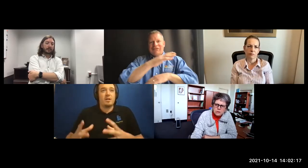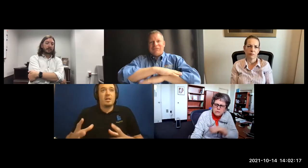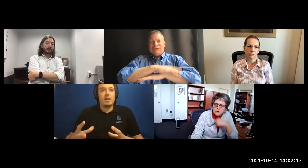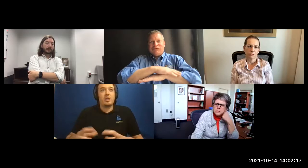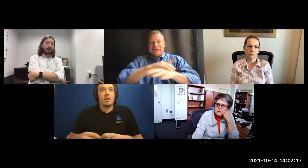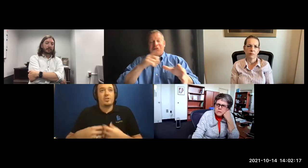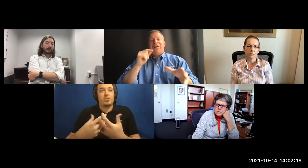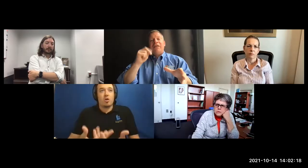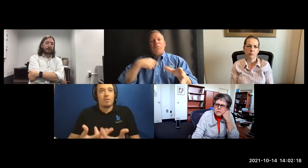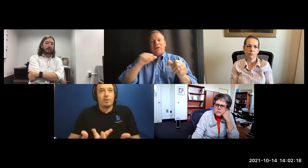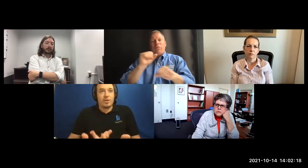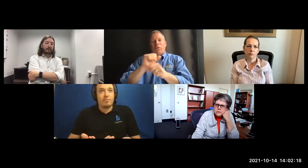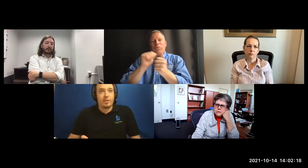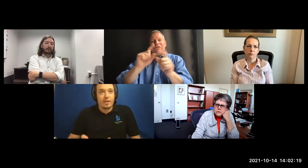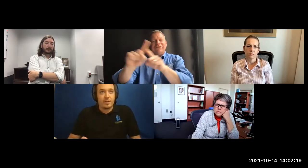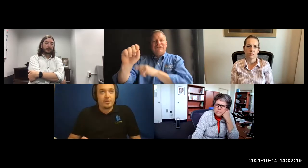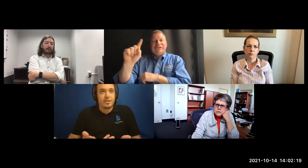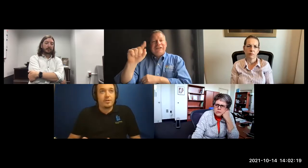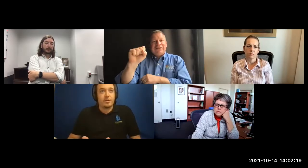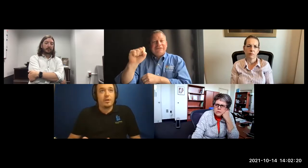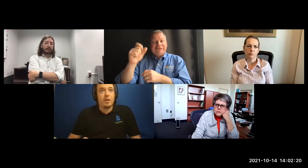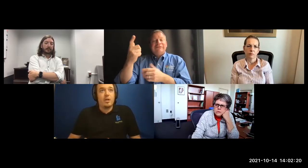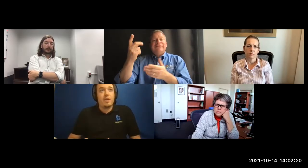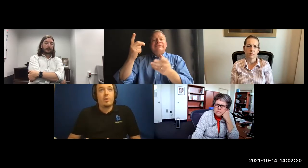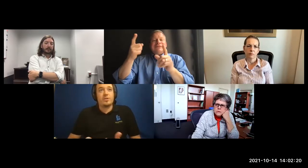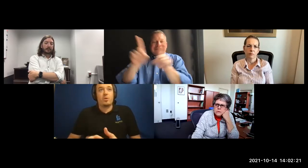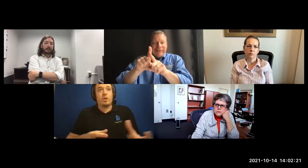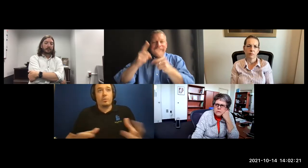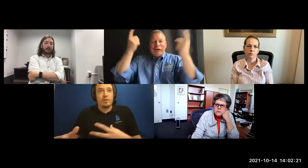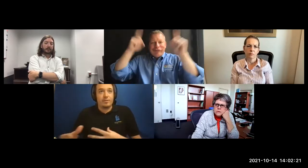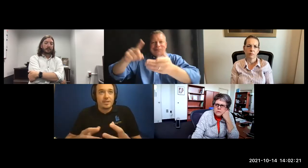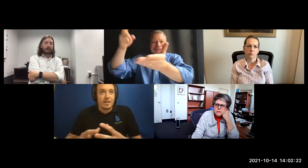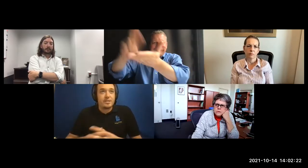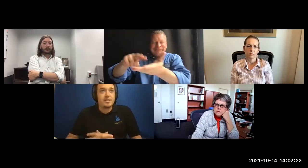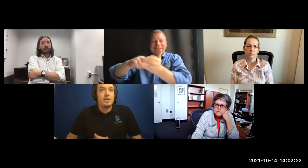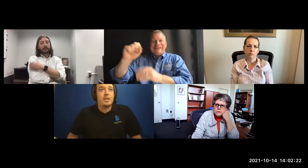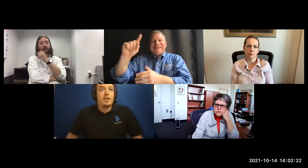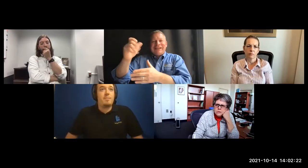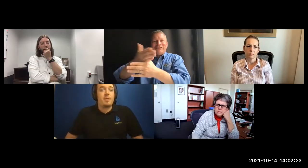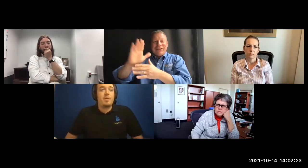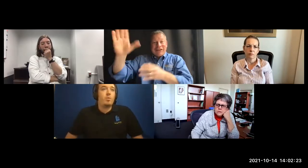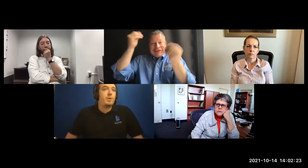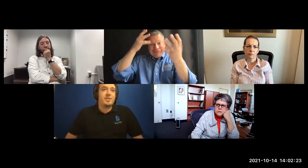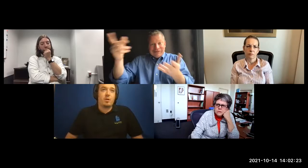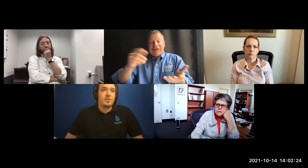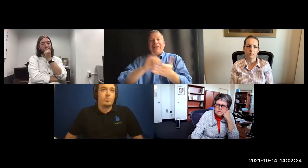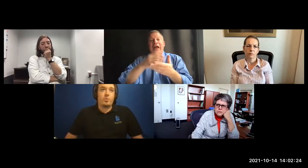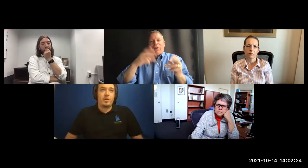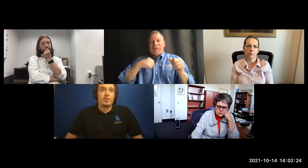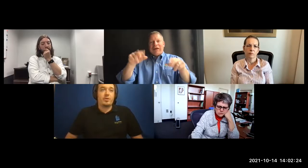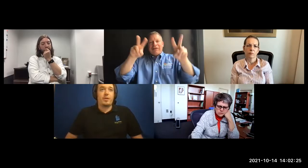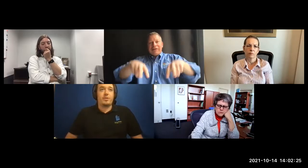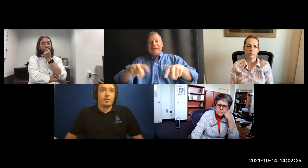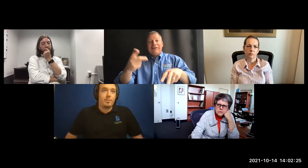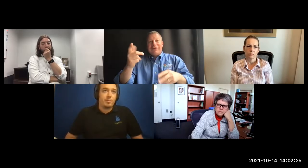Once we have a clear and strong foundation for the data center, then we can start working with different states. And it would be the same process. We